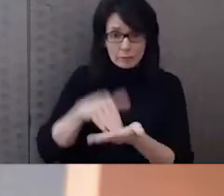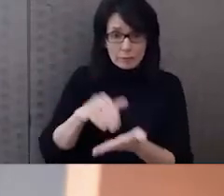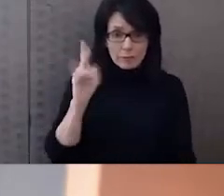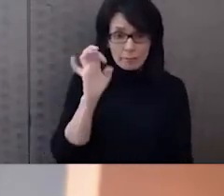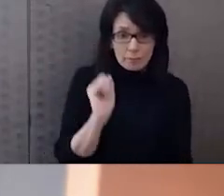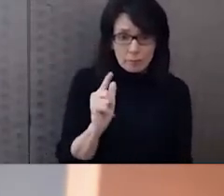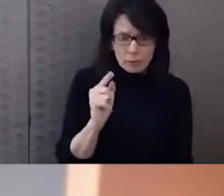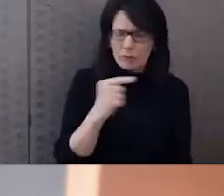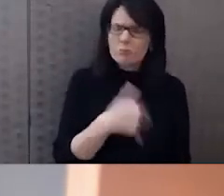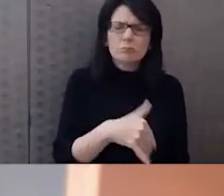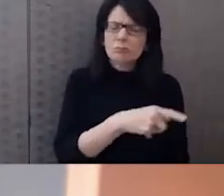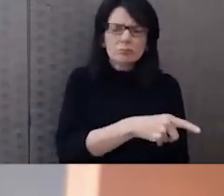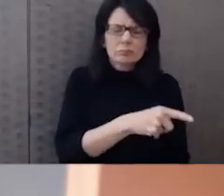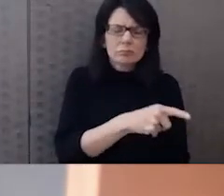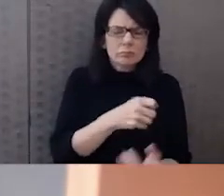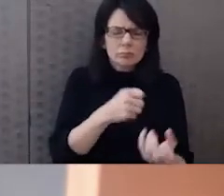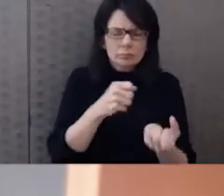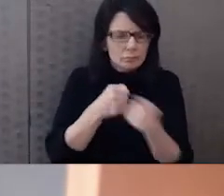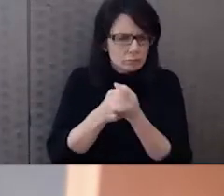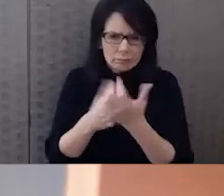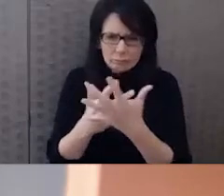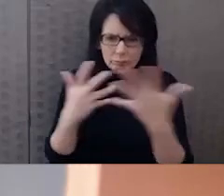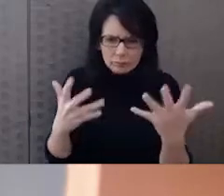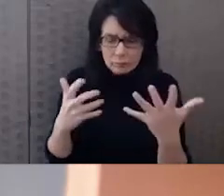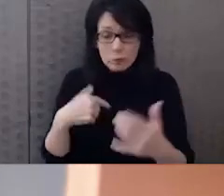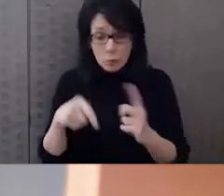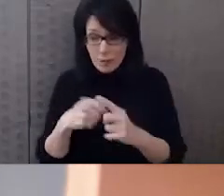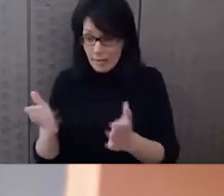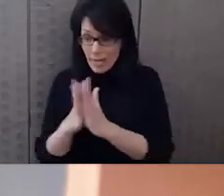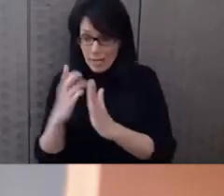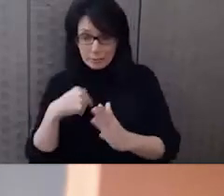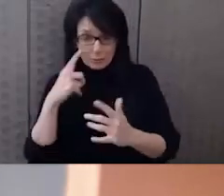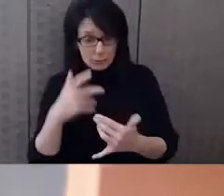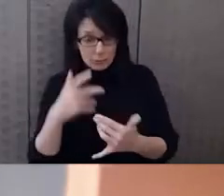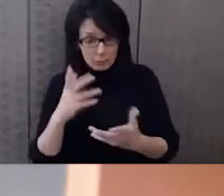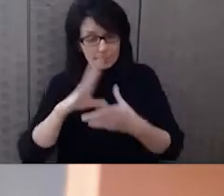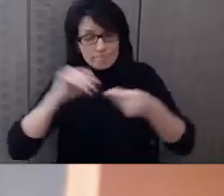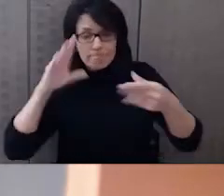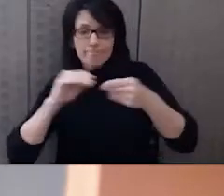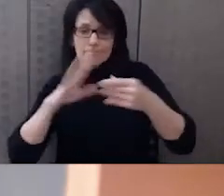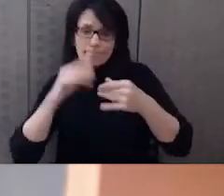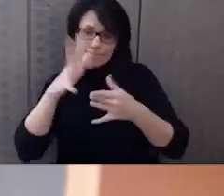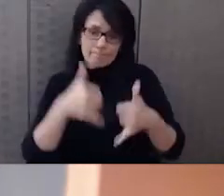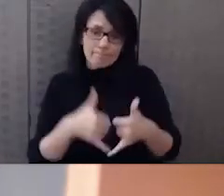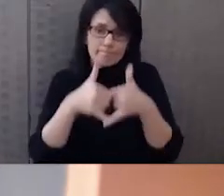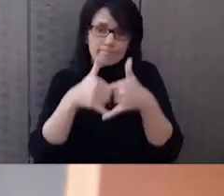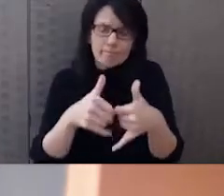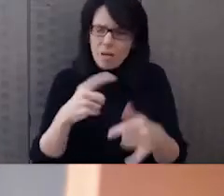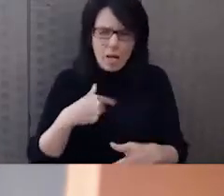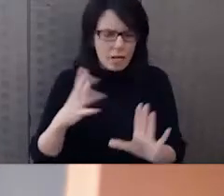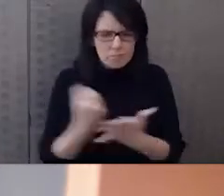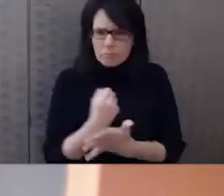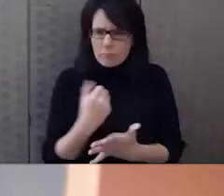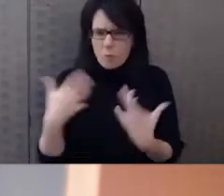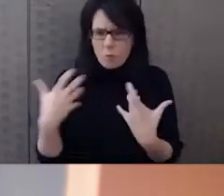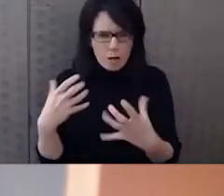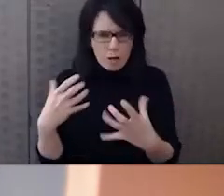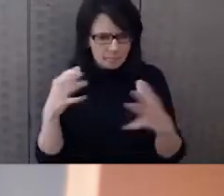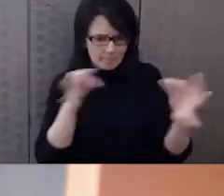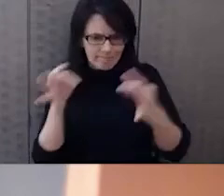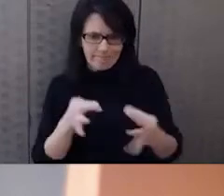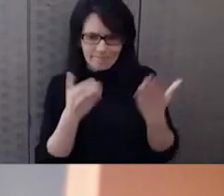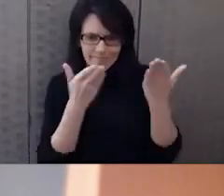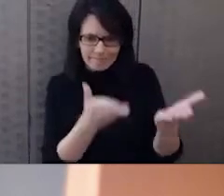chance. Jamie comes from a family of absolute Broadway lovers. Everything